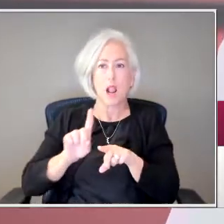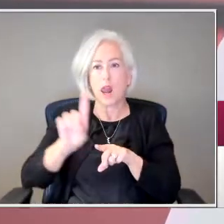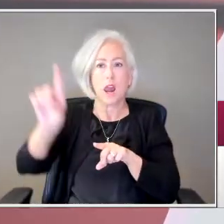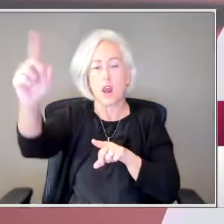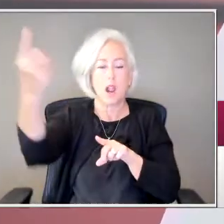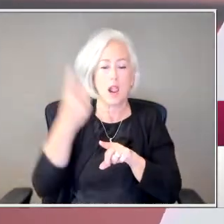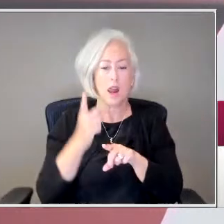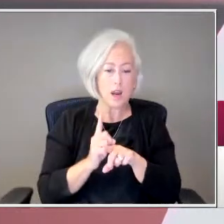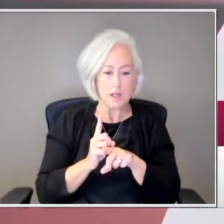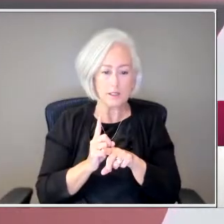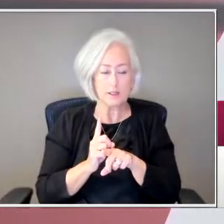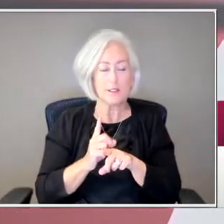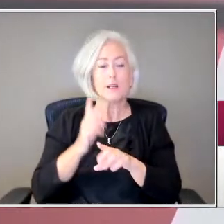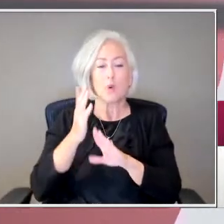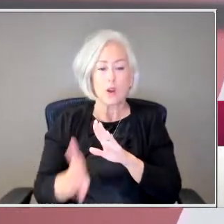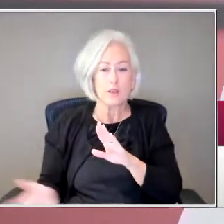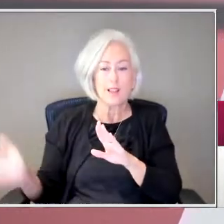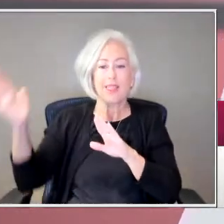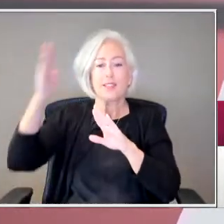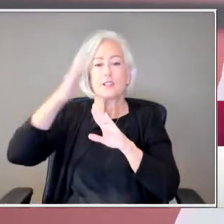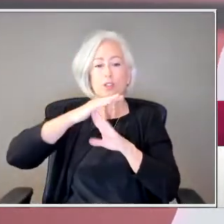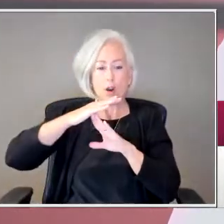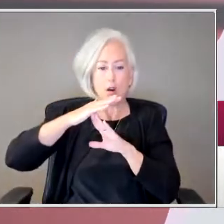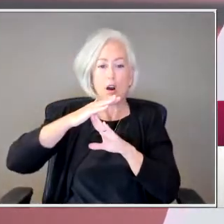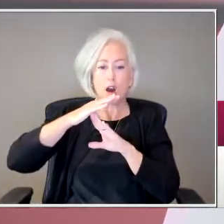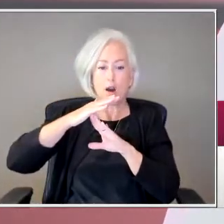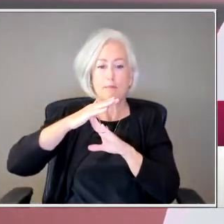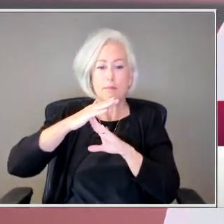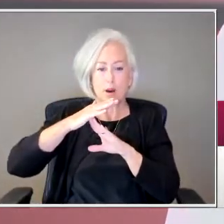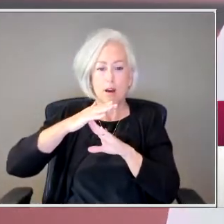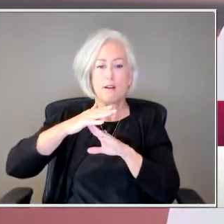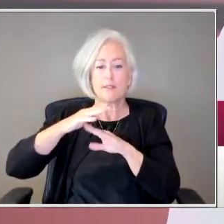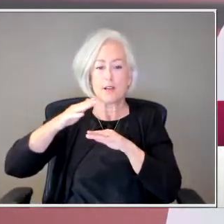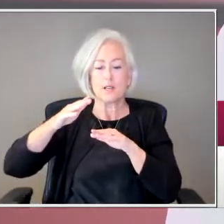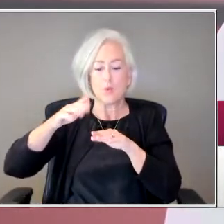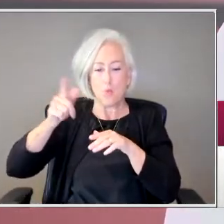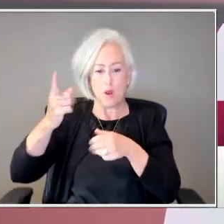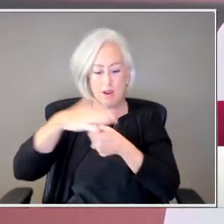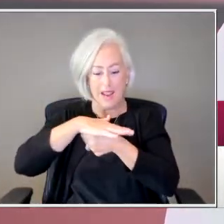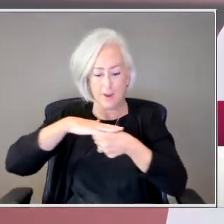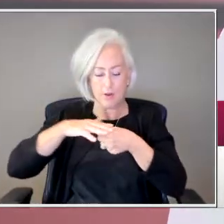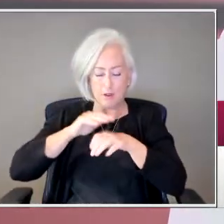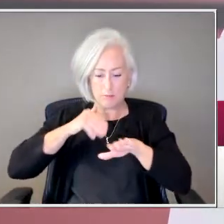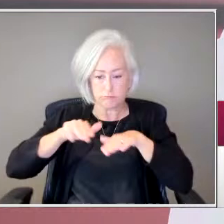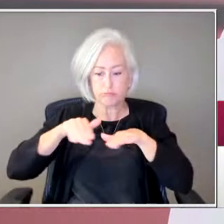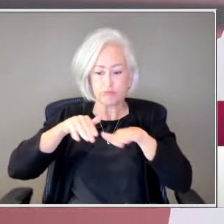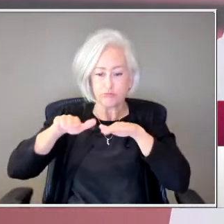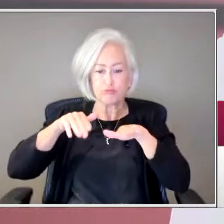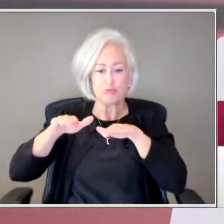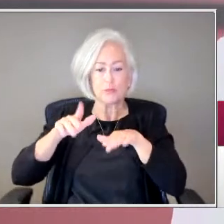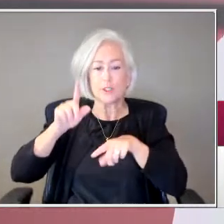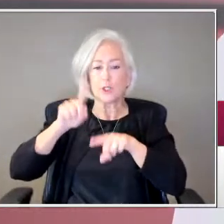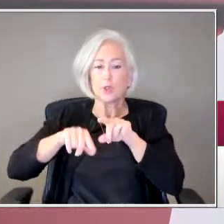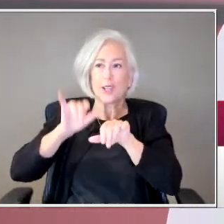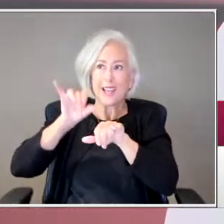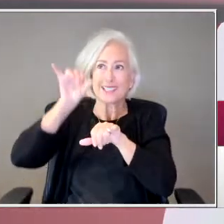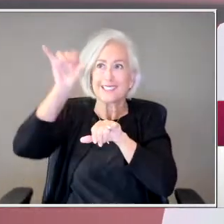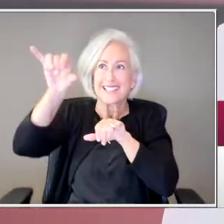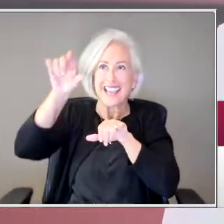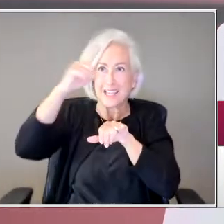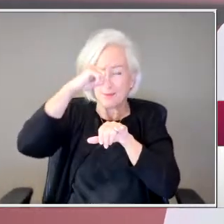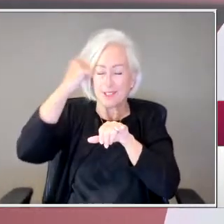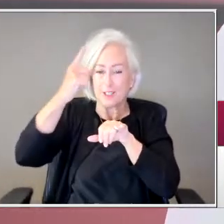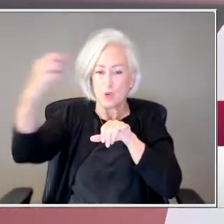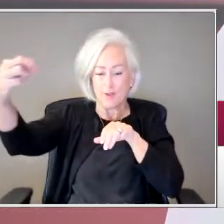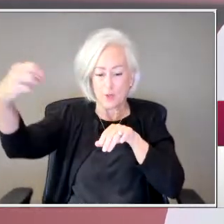of this one ridge that we'd worked on for like 4 hours, and you can't stay up there because you got to get back down.